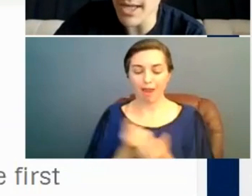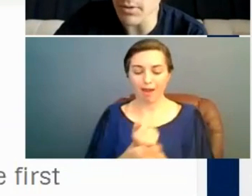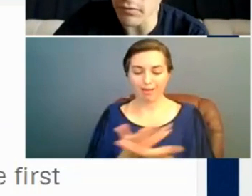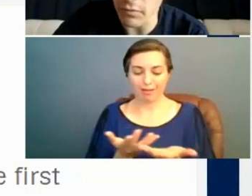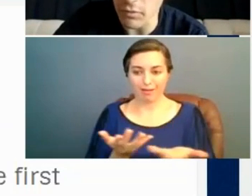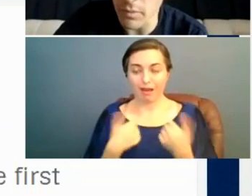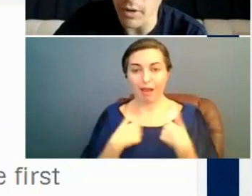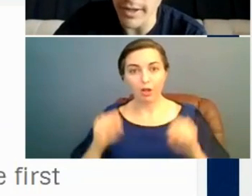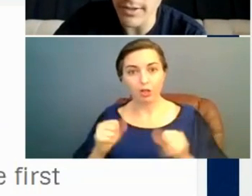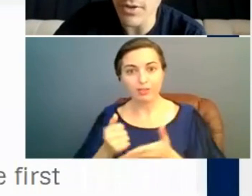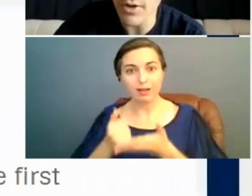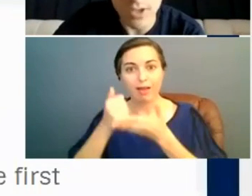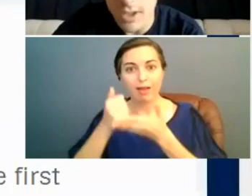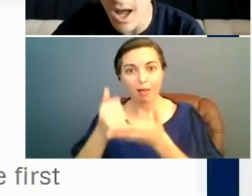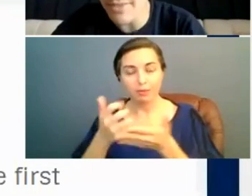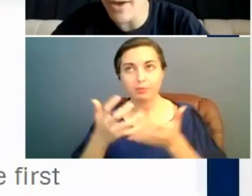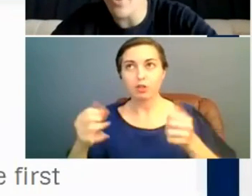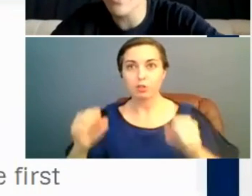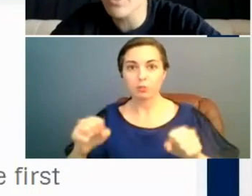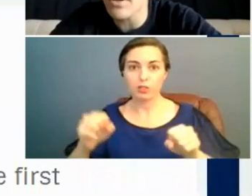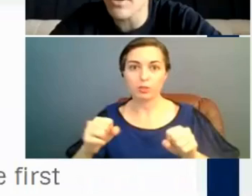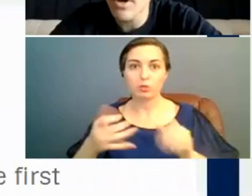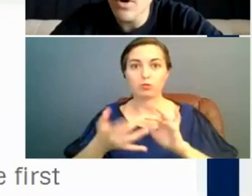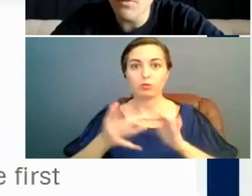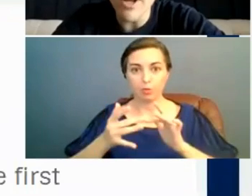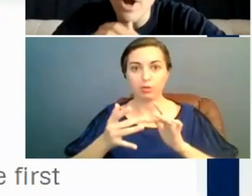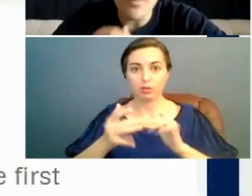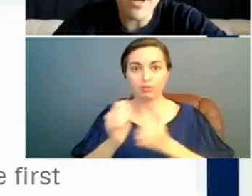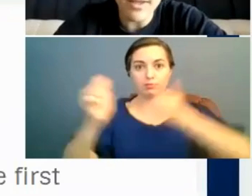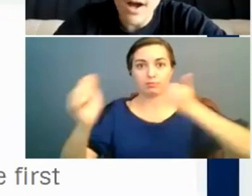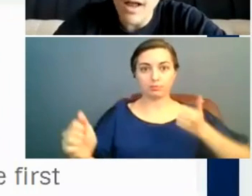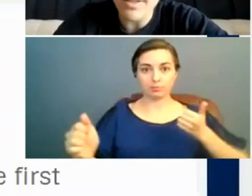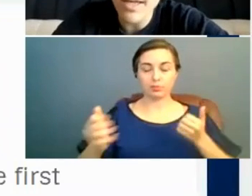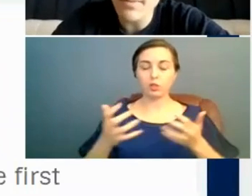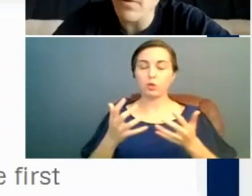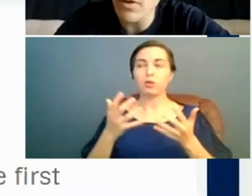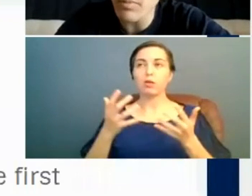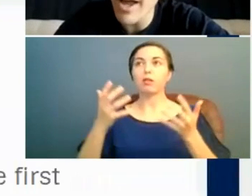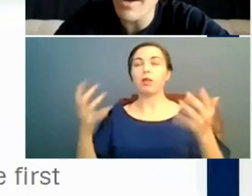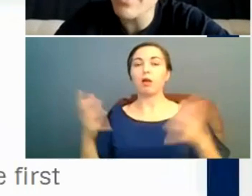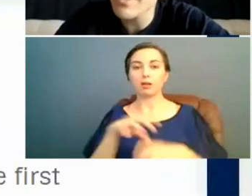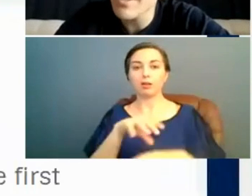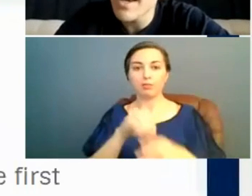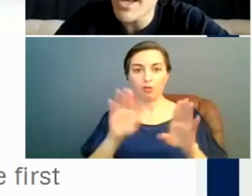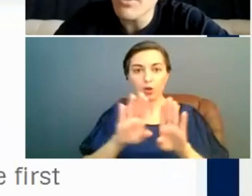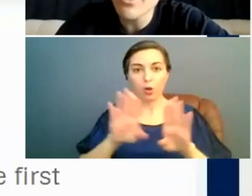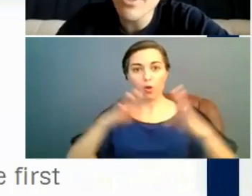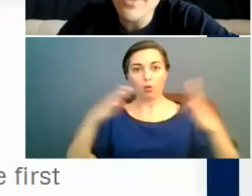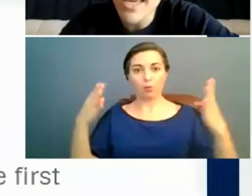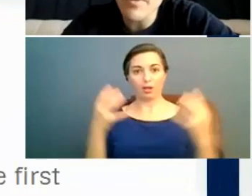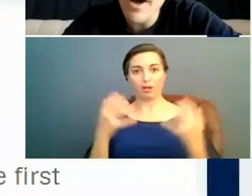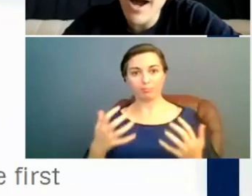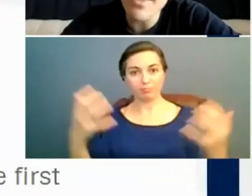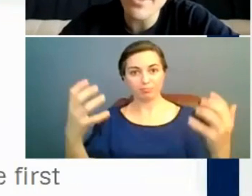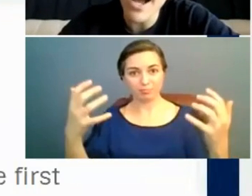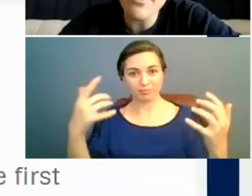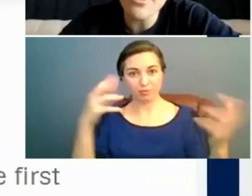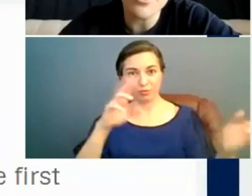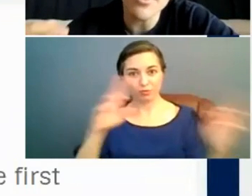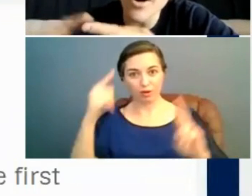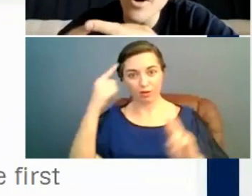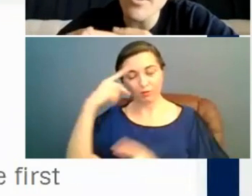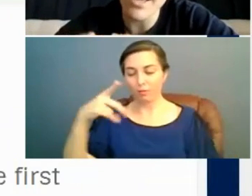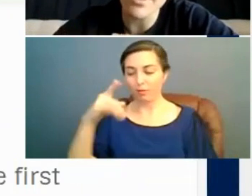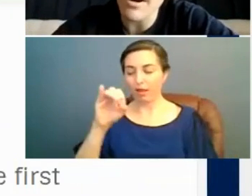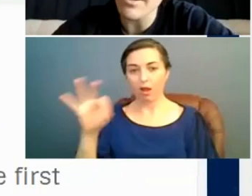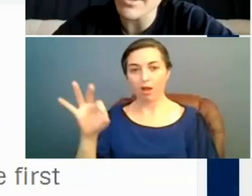as possible remotely. So there was a lot that went into reopening the Coliseum for the playoffs. And you also have to keep in mind that the Islanders